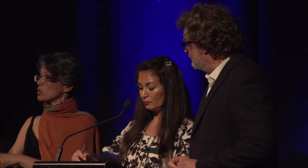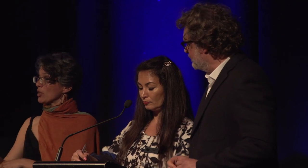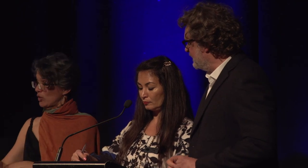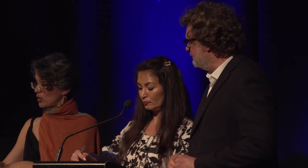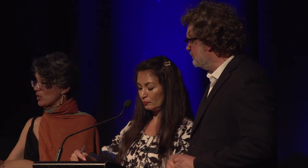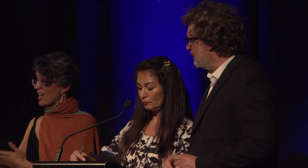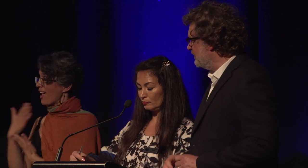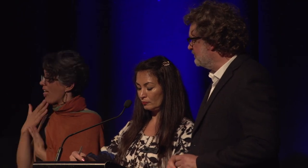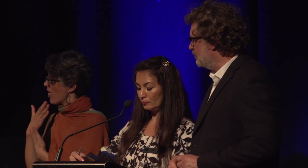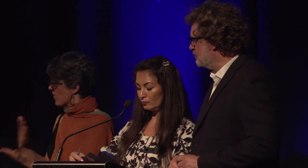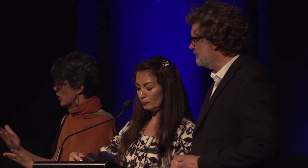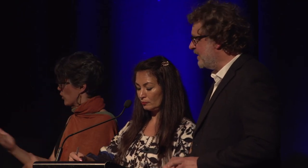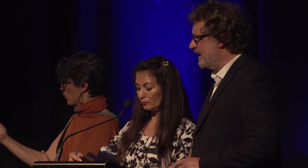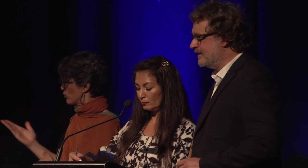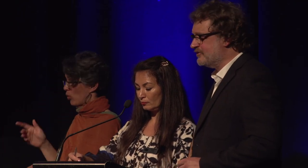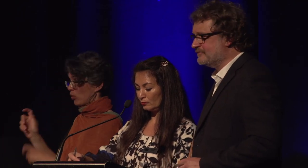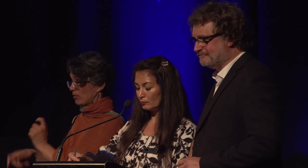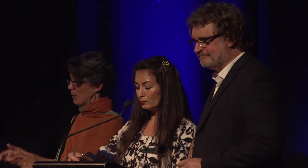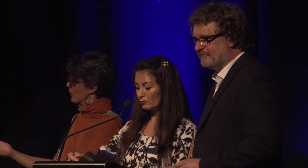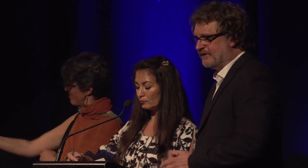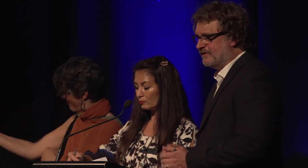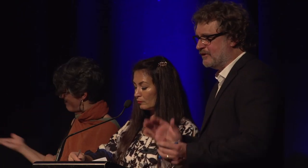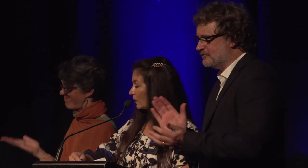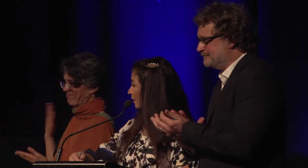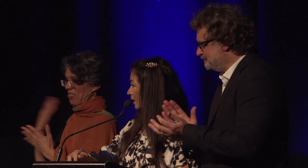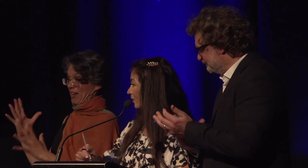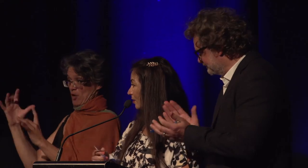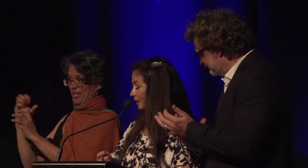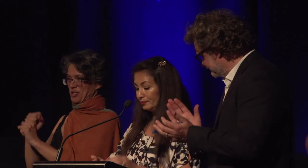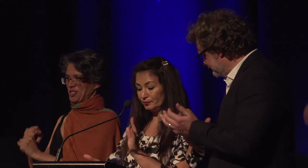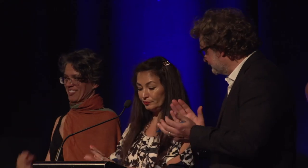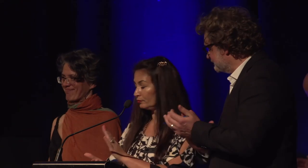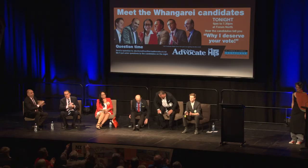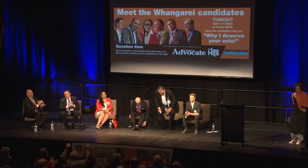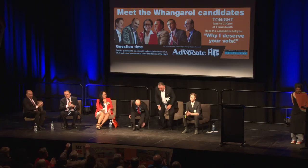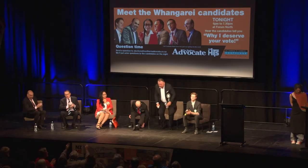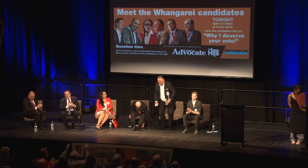who made tonight happen, not least of all our candidates. Thank you very much. Thank you for coming.